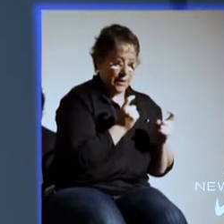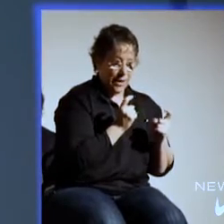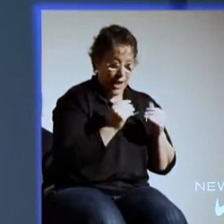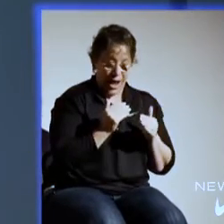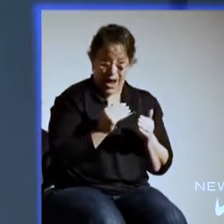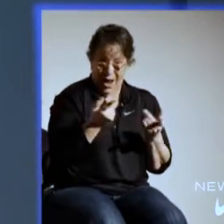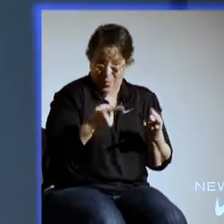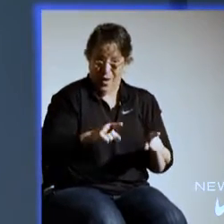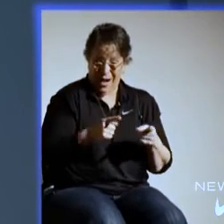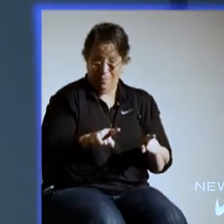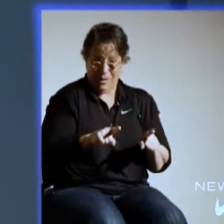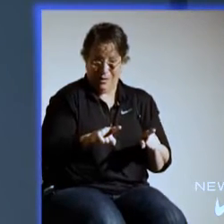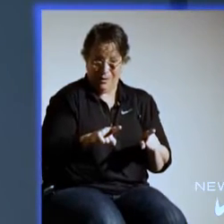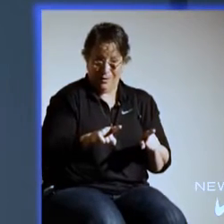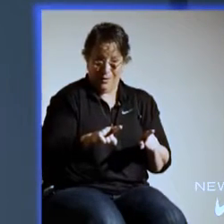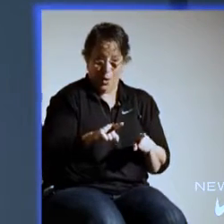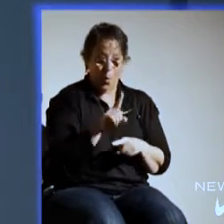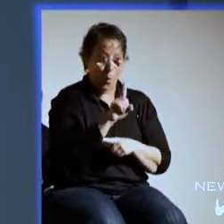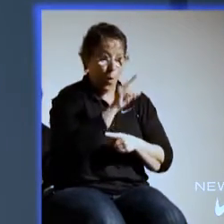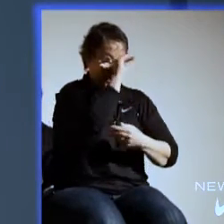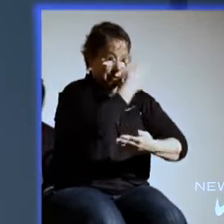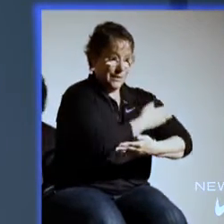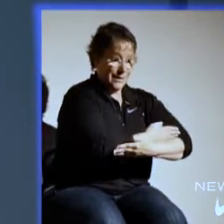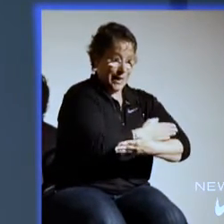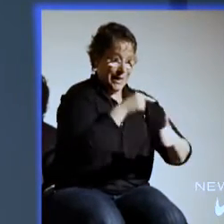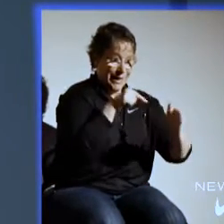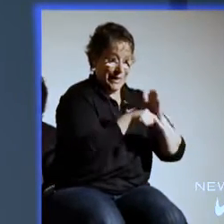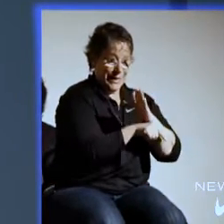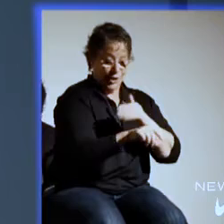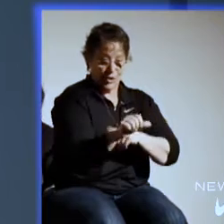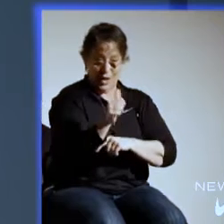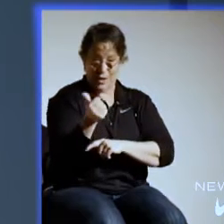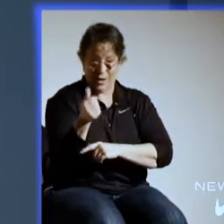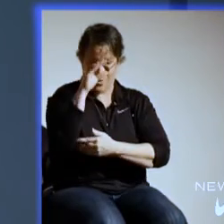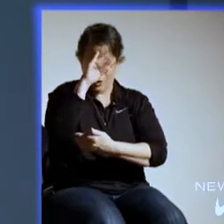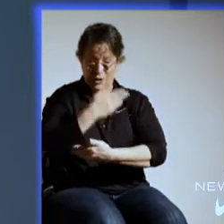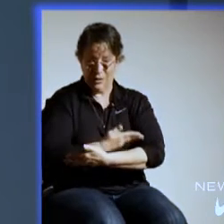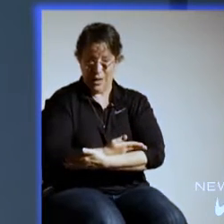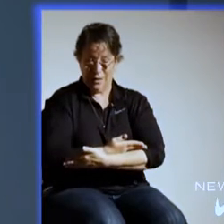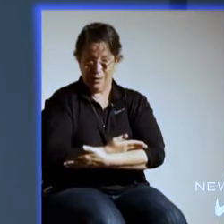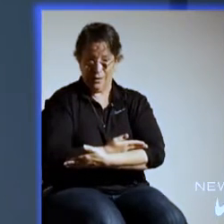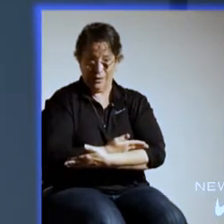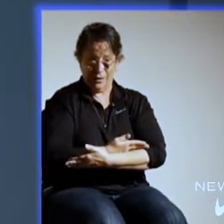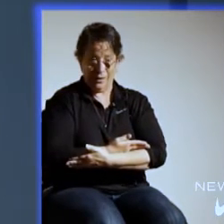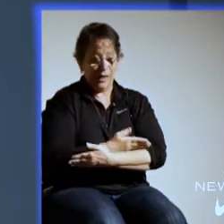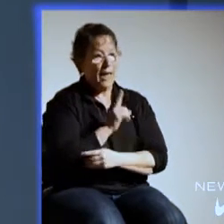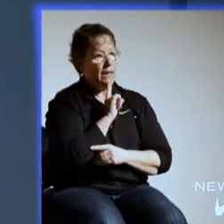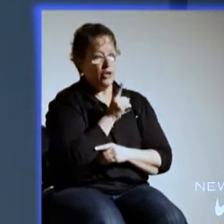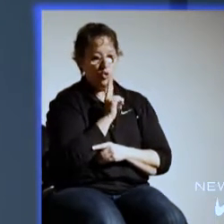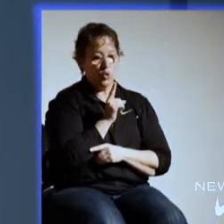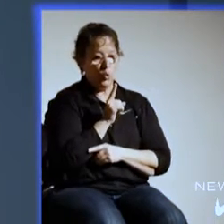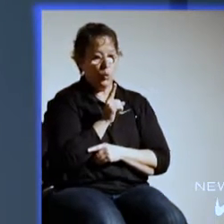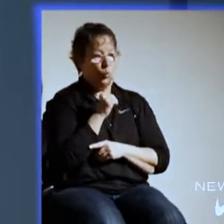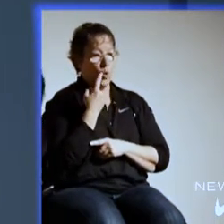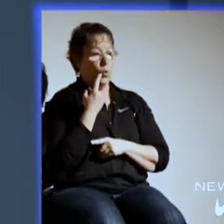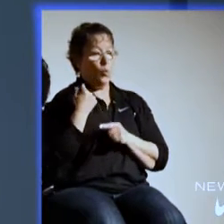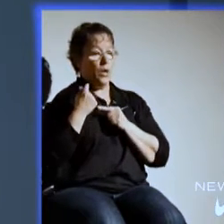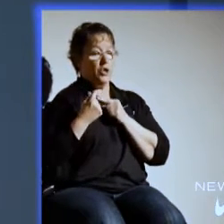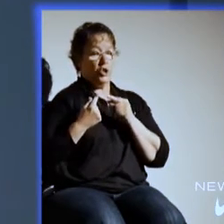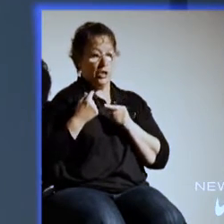Make no mistake, what one generation tolerates, the next generation